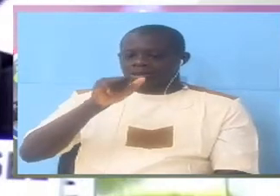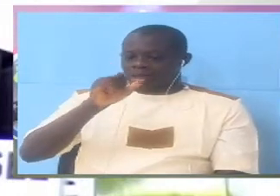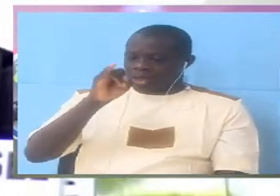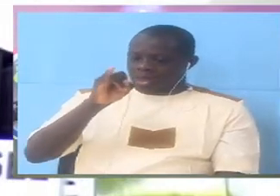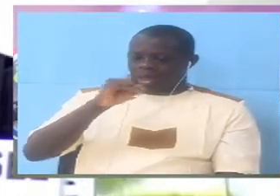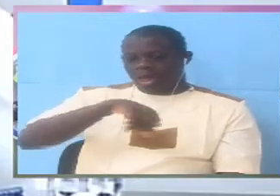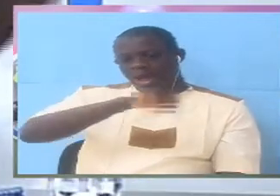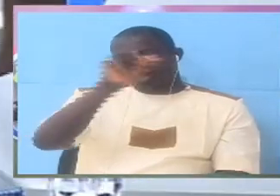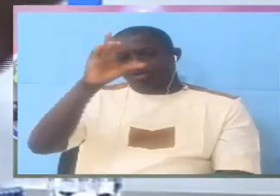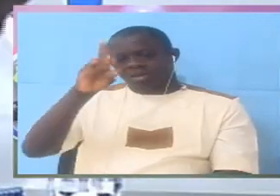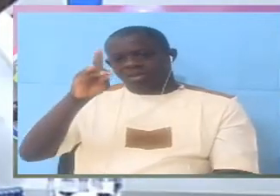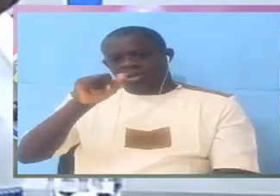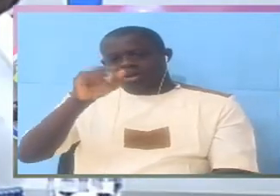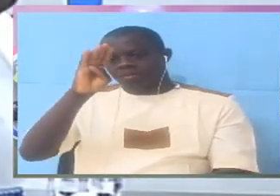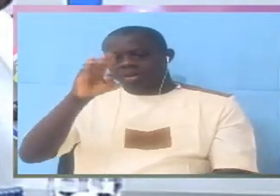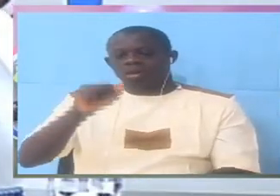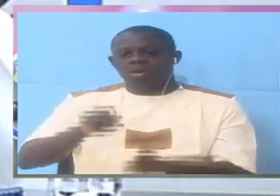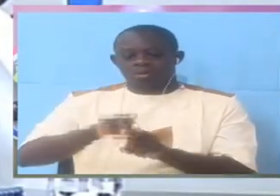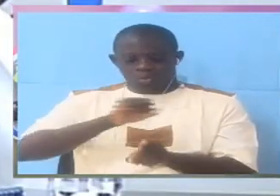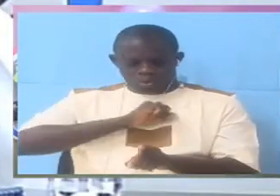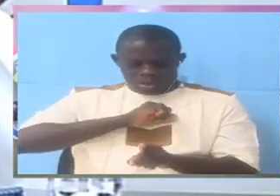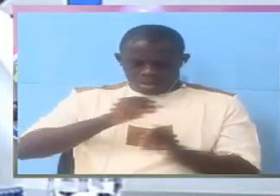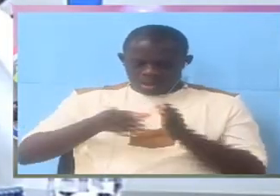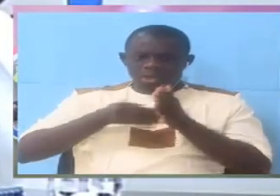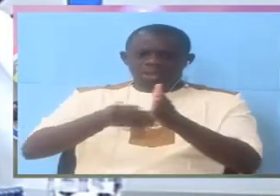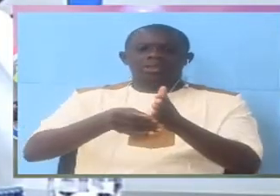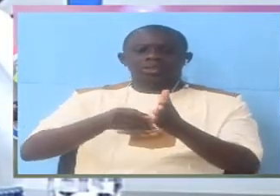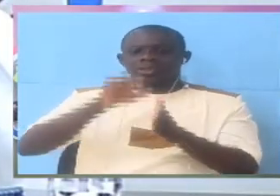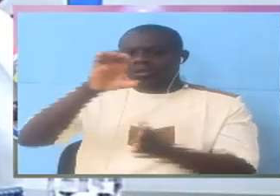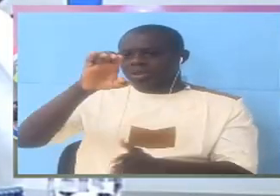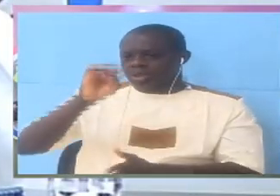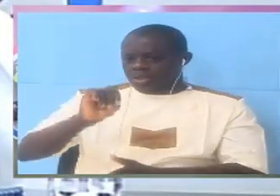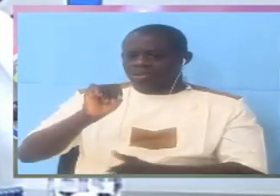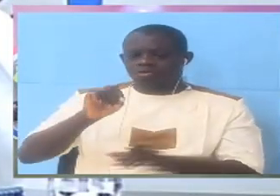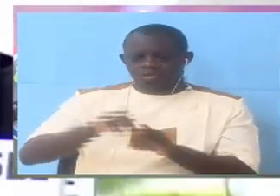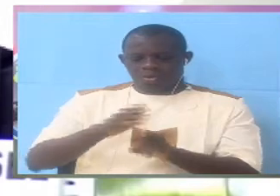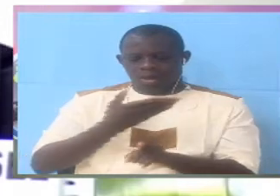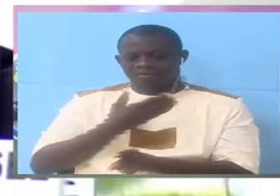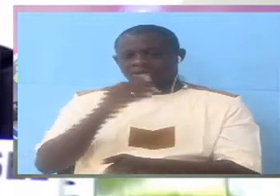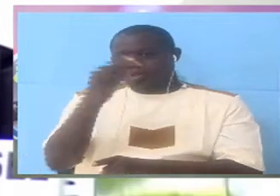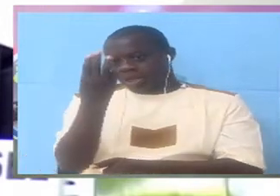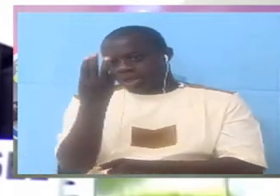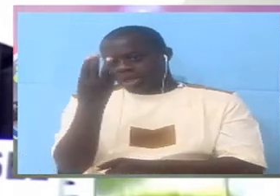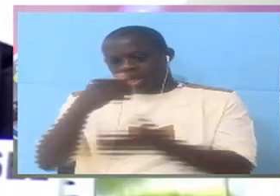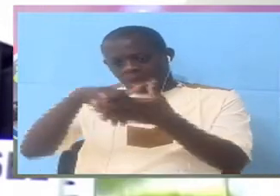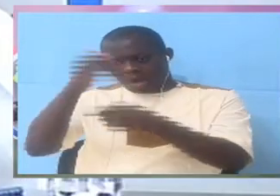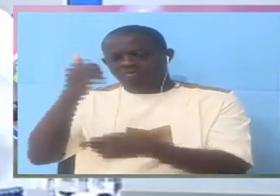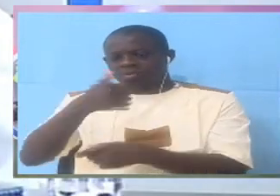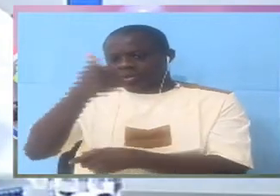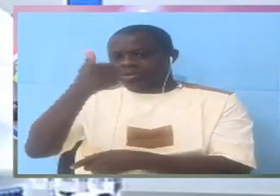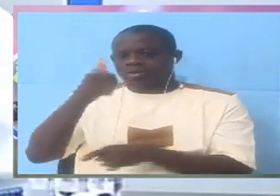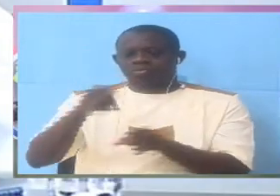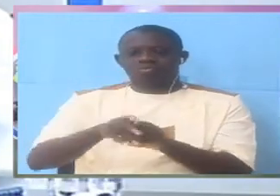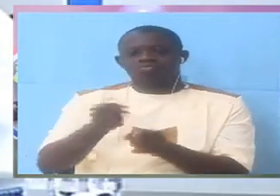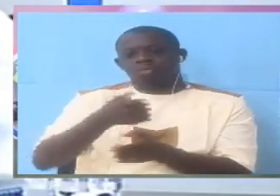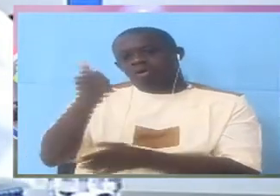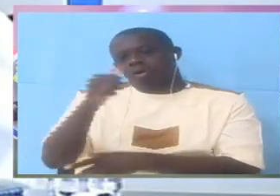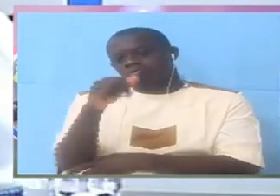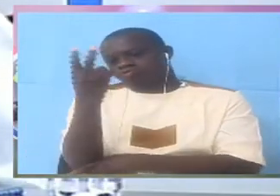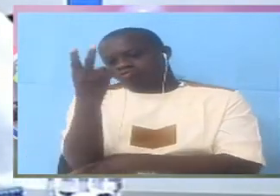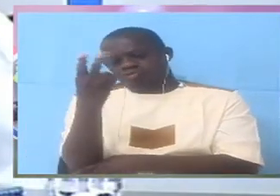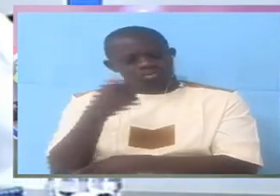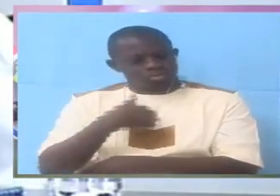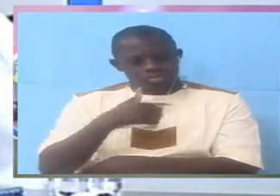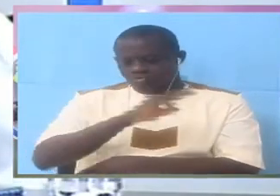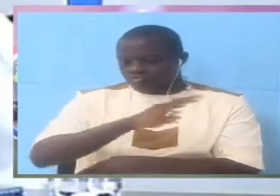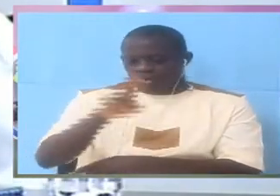Marena. He's the head of the CE. Right, yes. So you got 3 out of 6. The other 2, I can recall where they